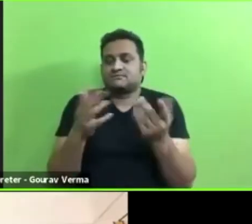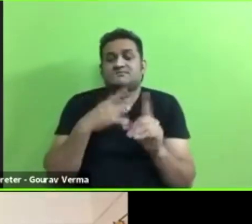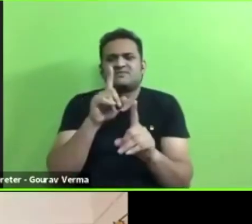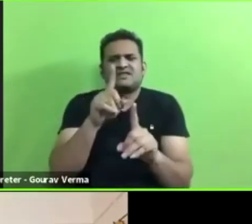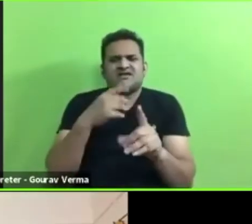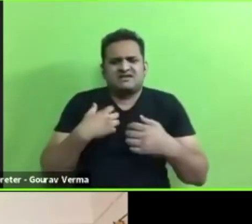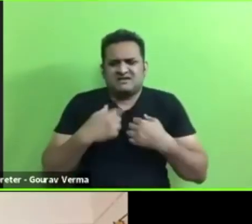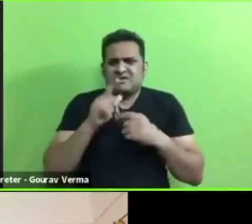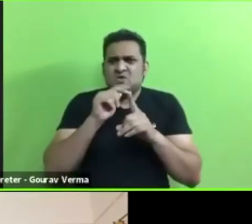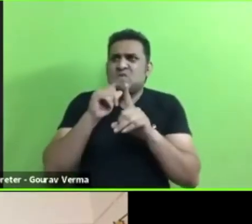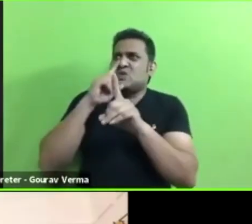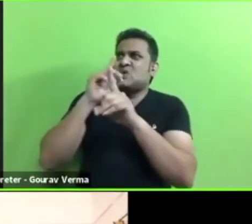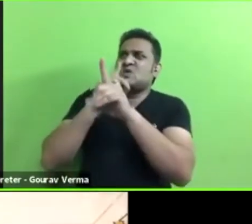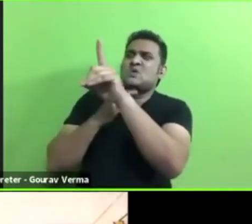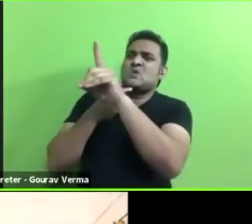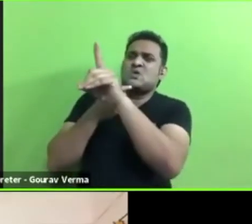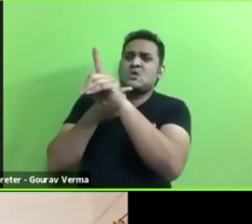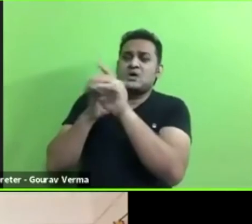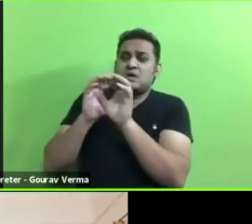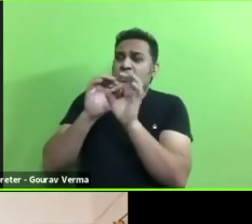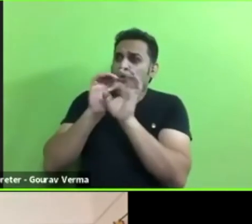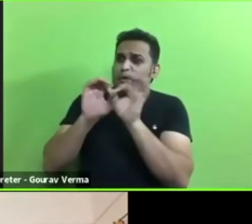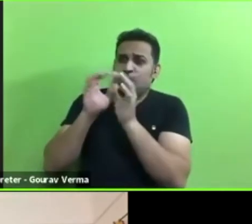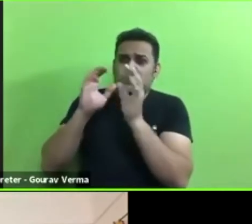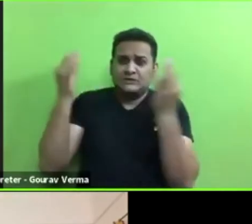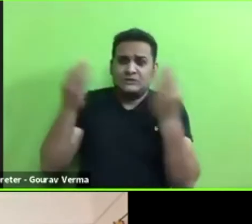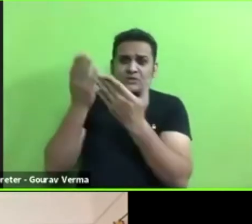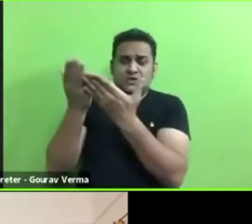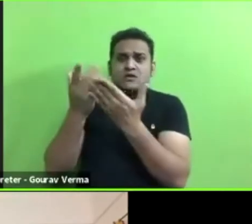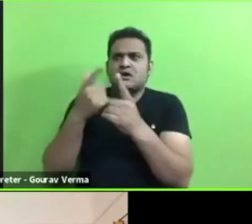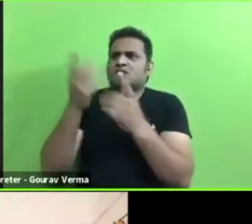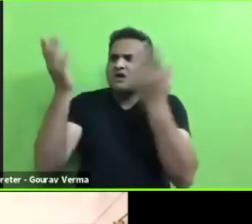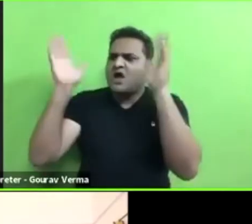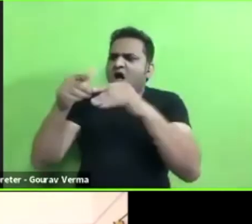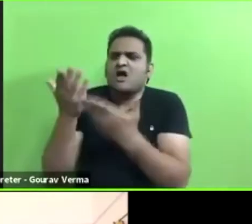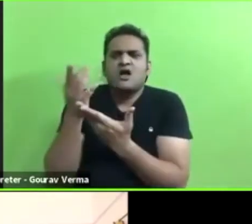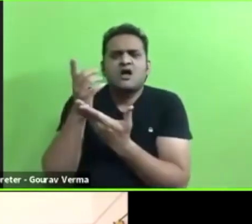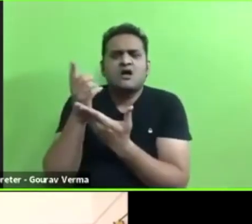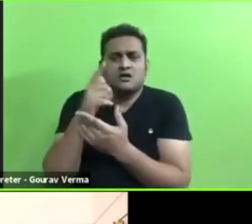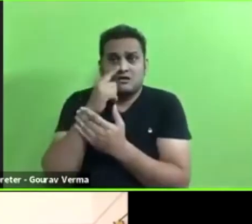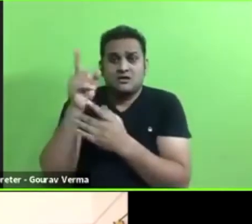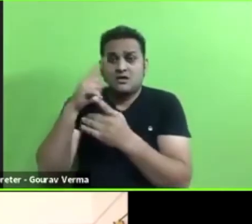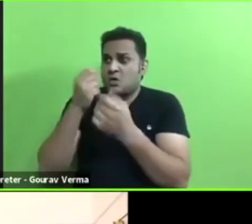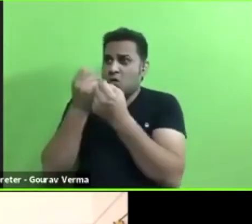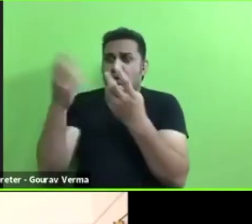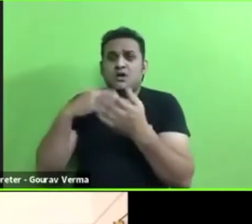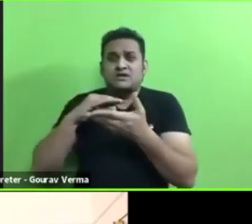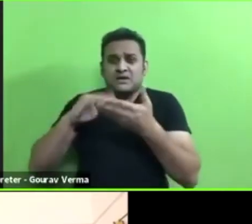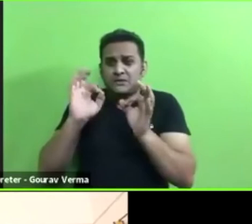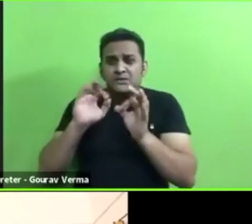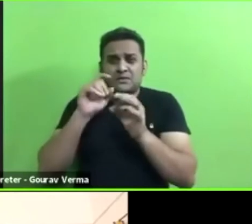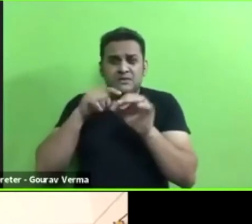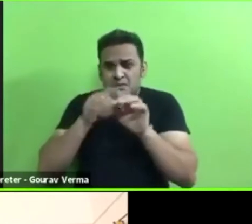are those virgins? And what social location do they come from? Will those virgins or will those apsaras